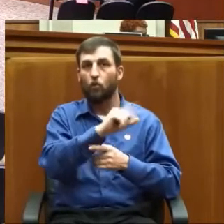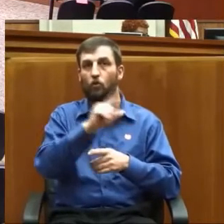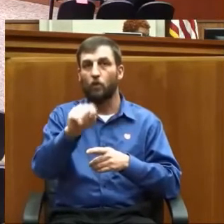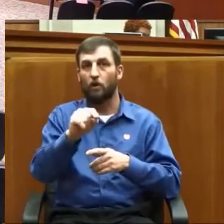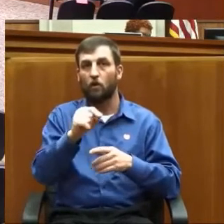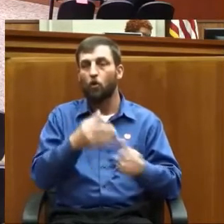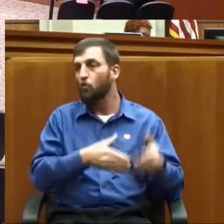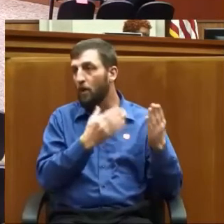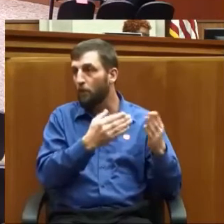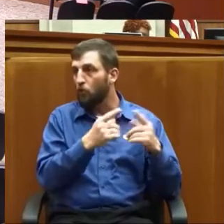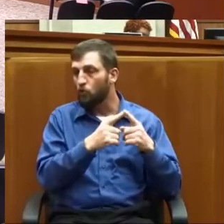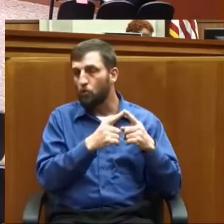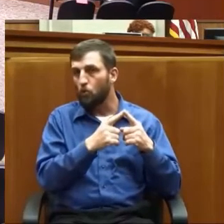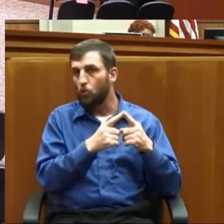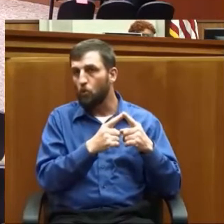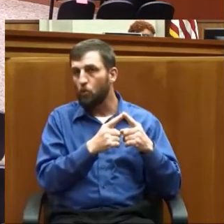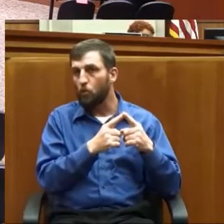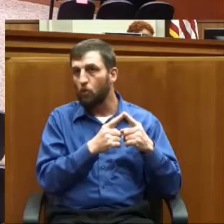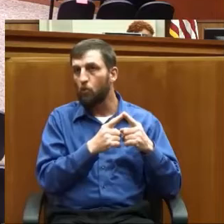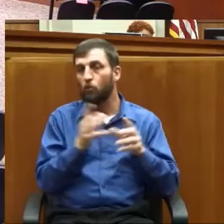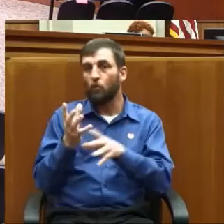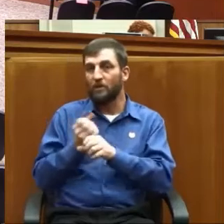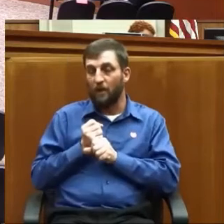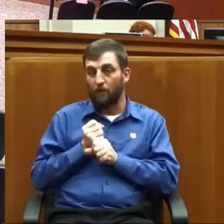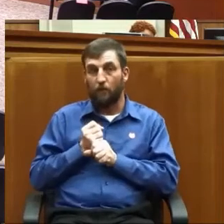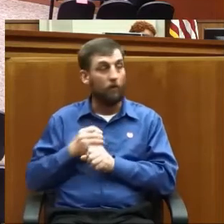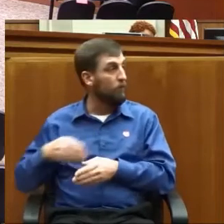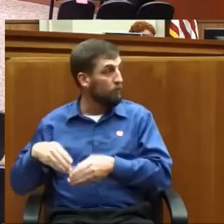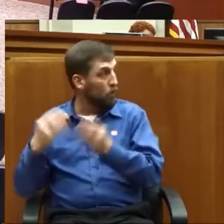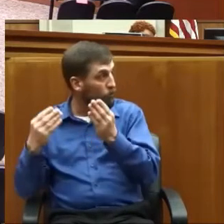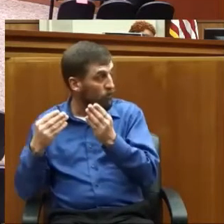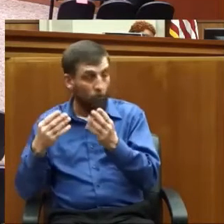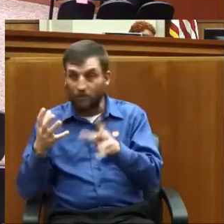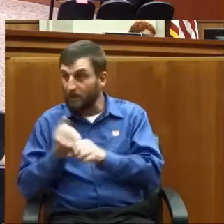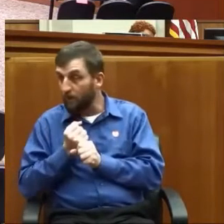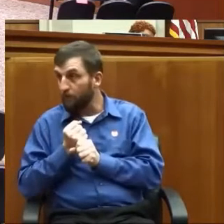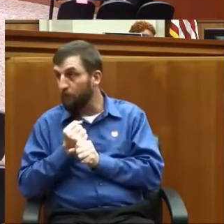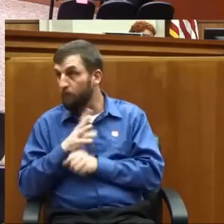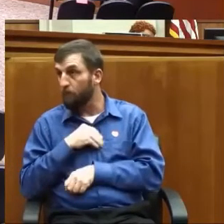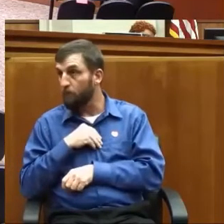2019-2020. Recommendation is to receive. A motion to receive, members.